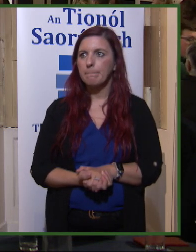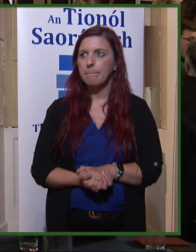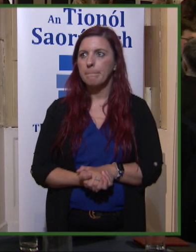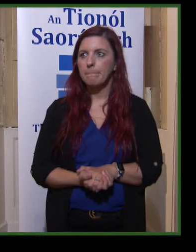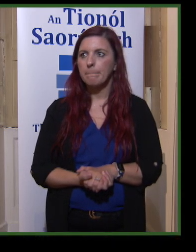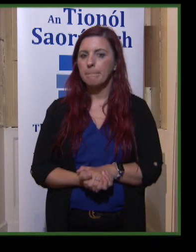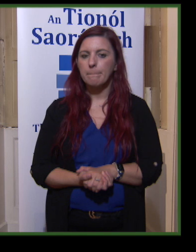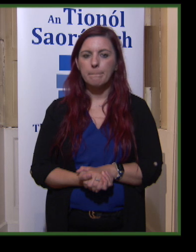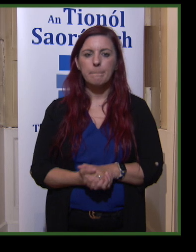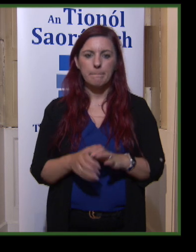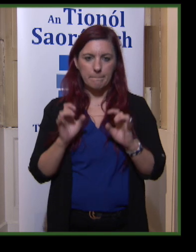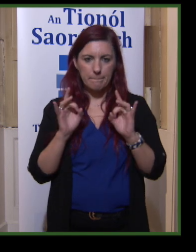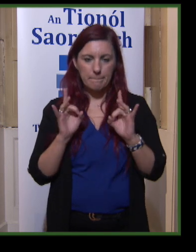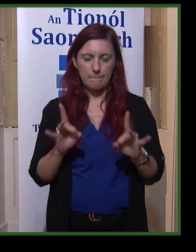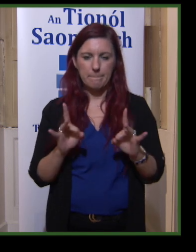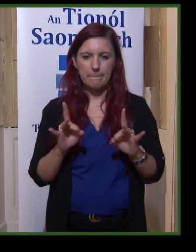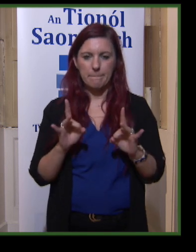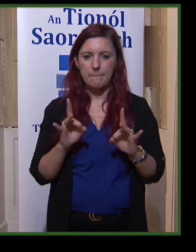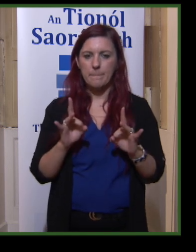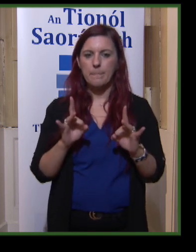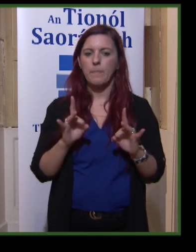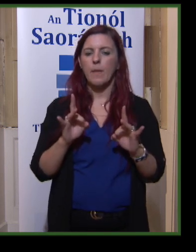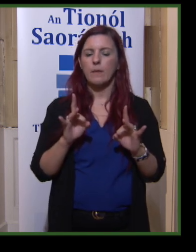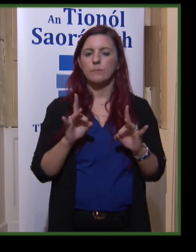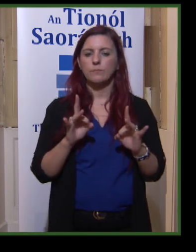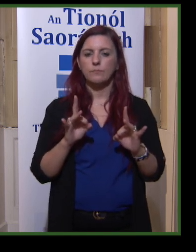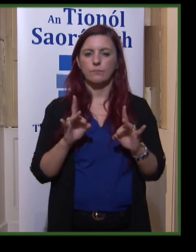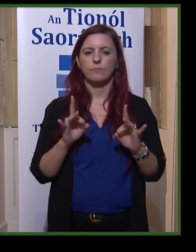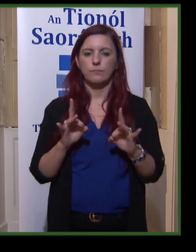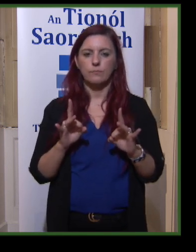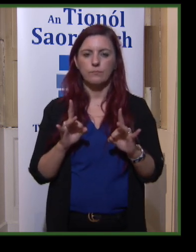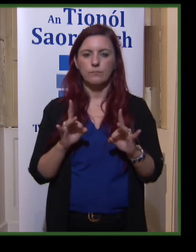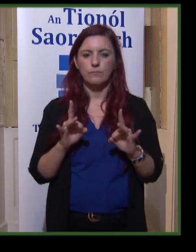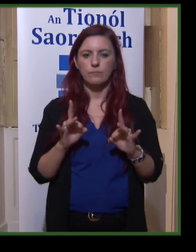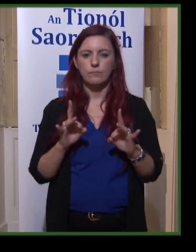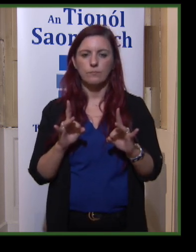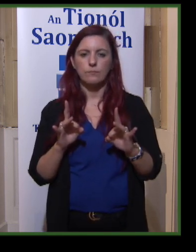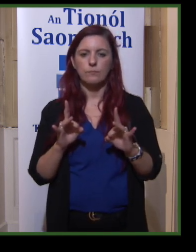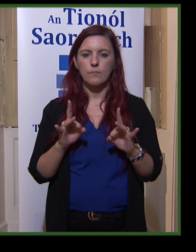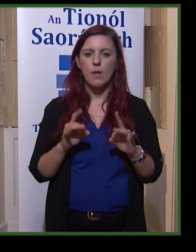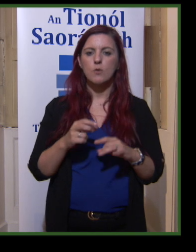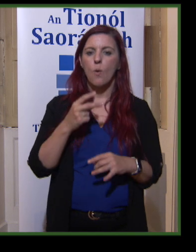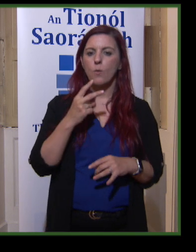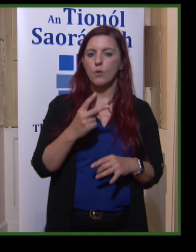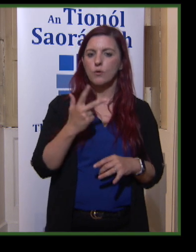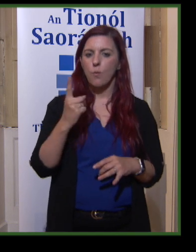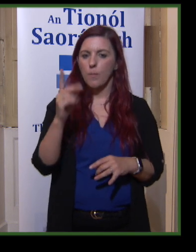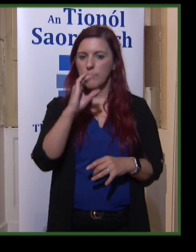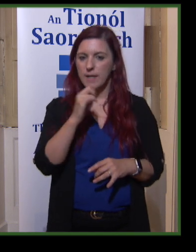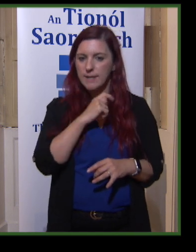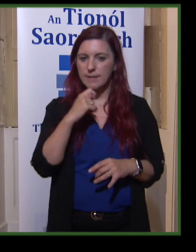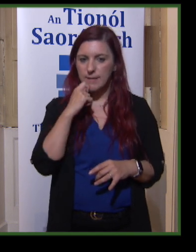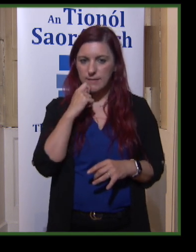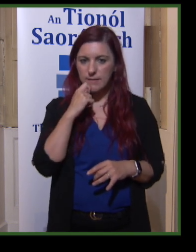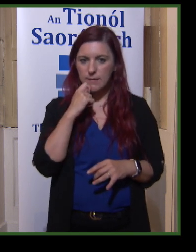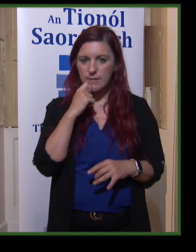Okay, I'll read it out anyway. The election, what should the criteria for directly elected candidates be? 31% said aligns to councillors'